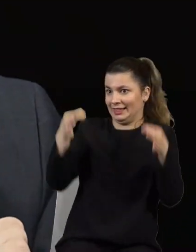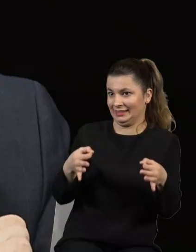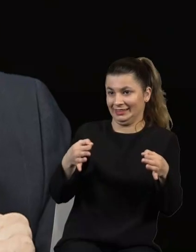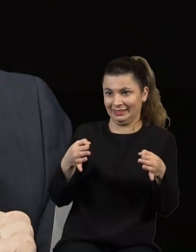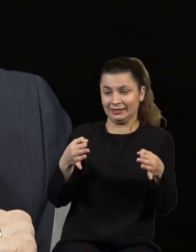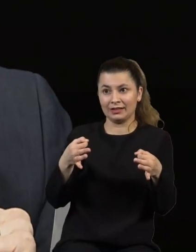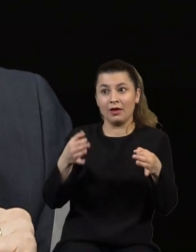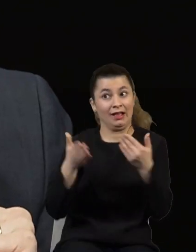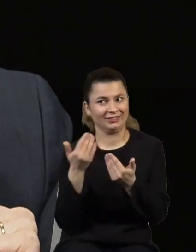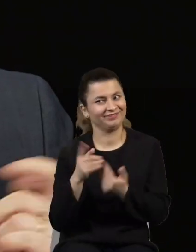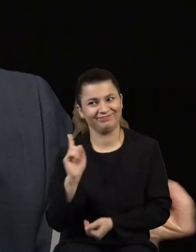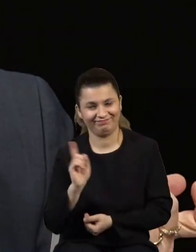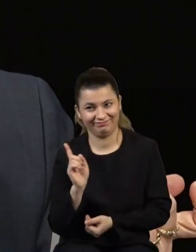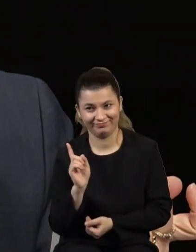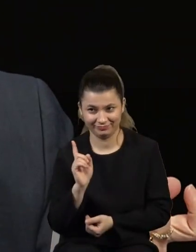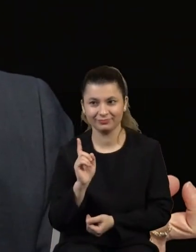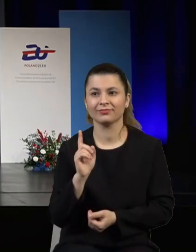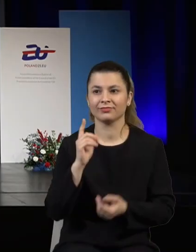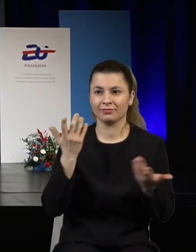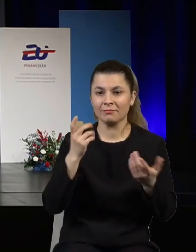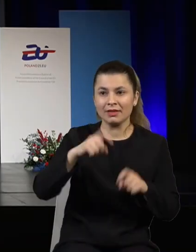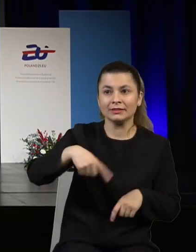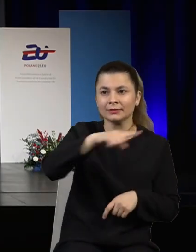mind. Well,